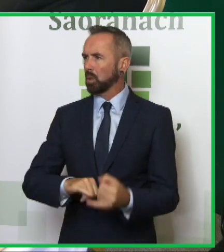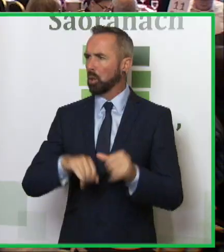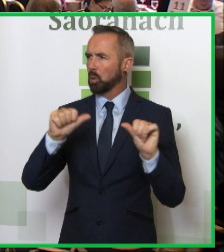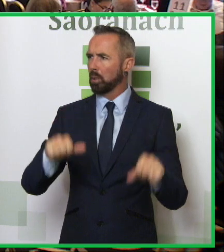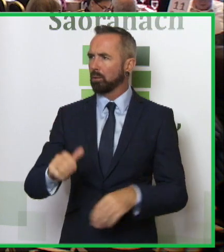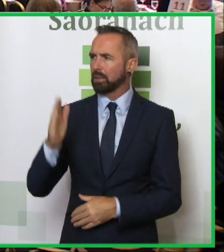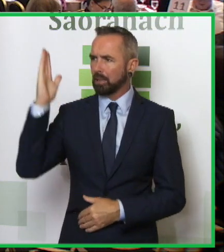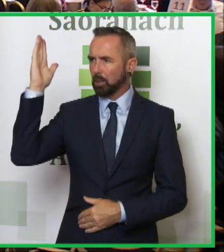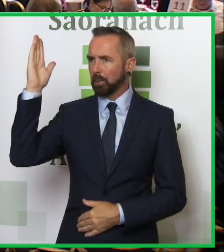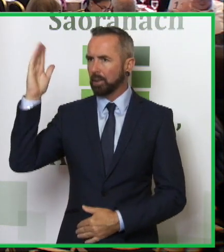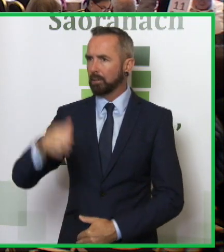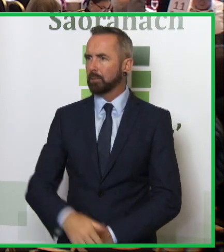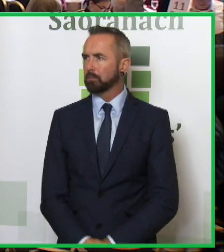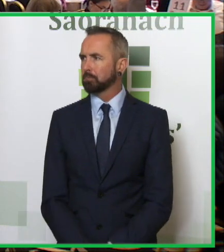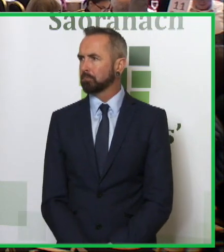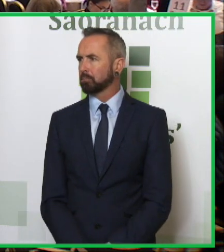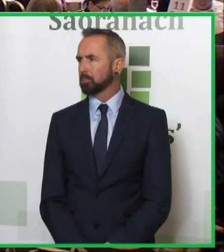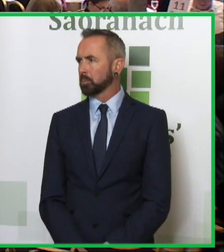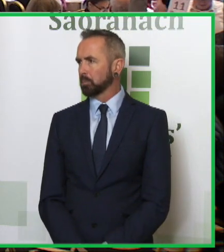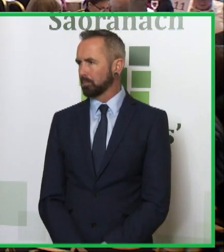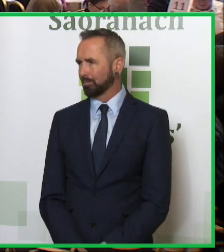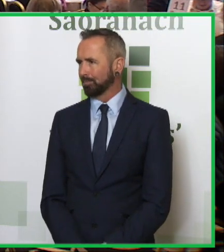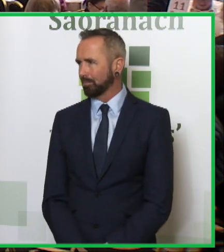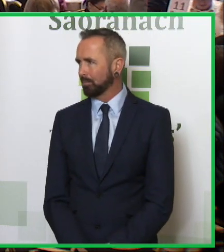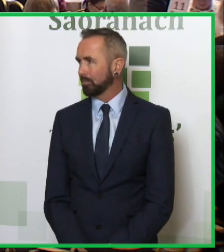hands. Everybody agreed in terms of that it should be placed up more prominent?